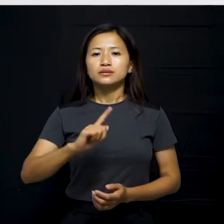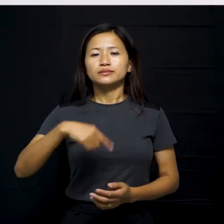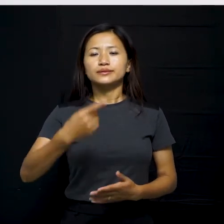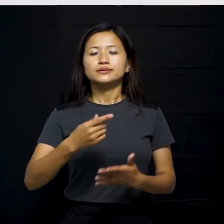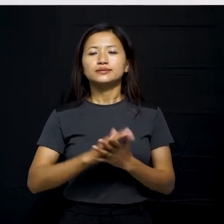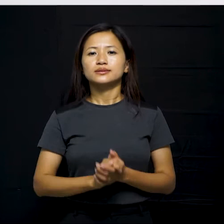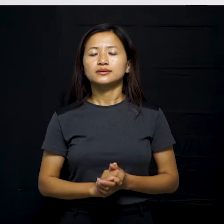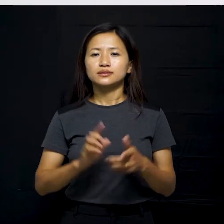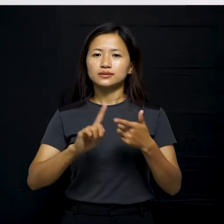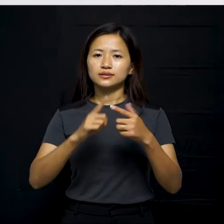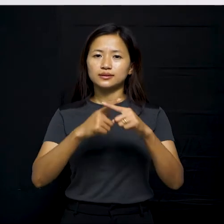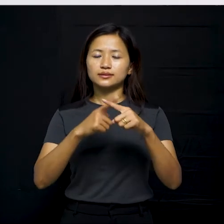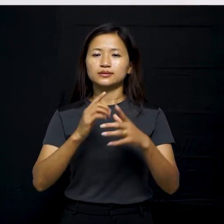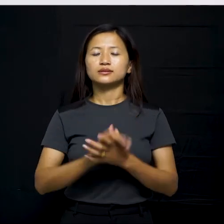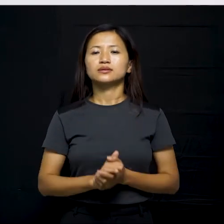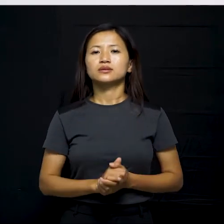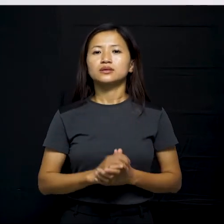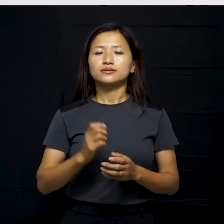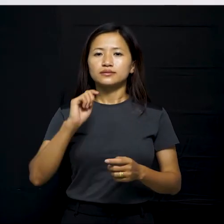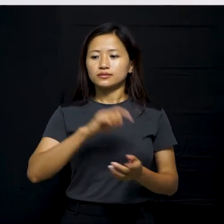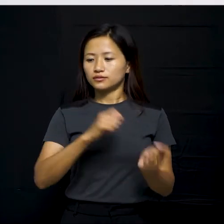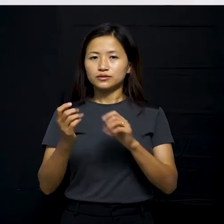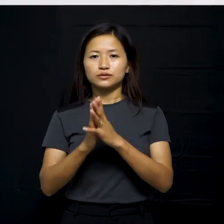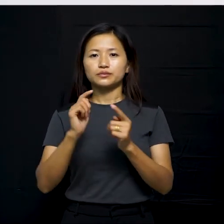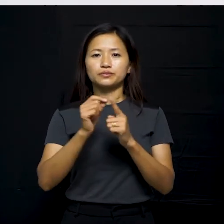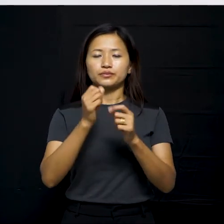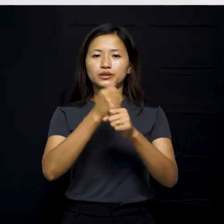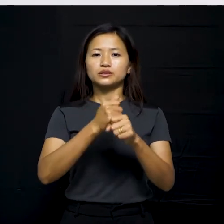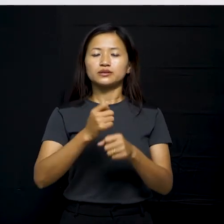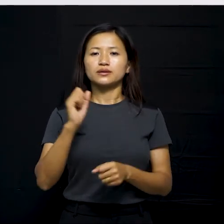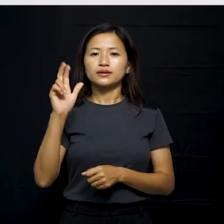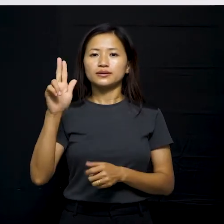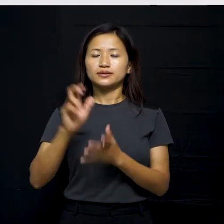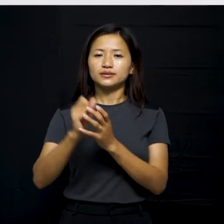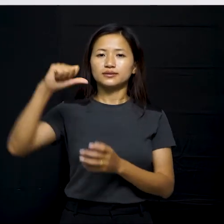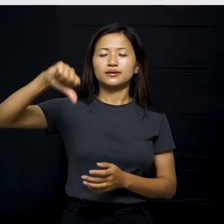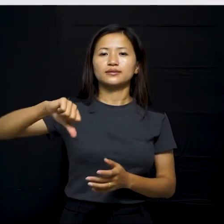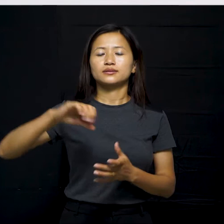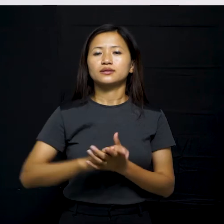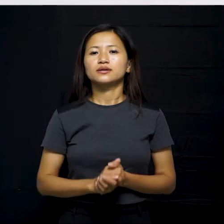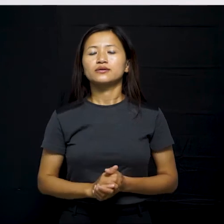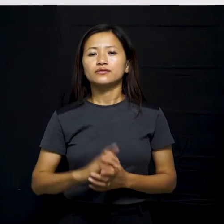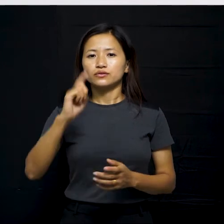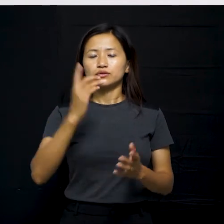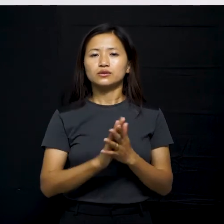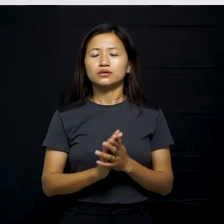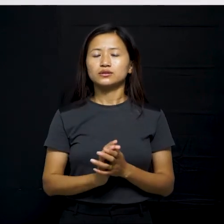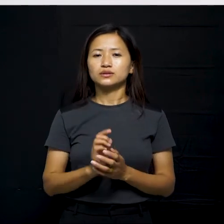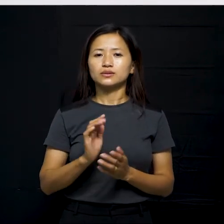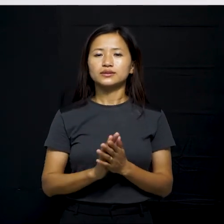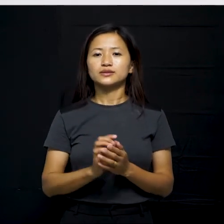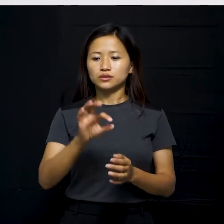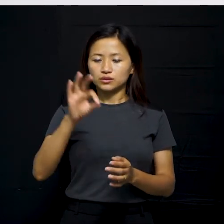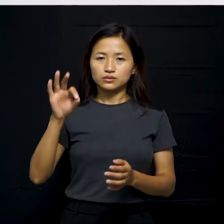the exercises. I want you to turn to page number 89. So the first one is you have to choose the right